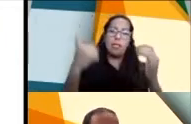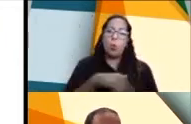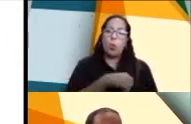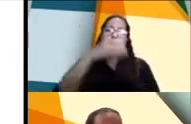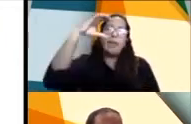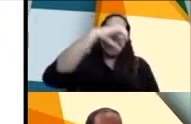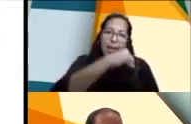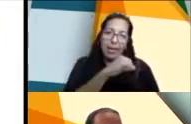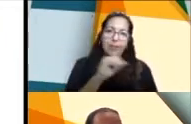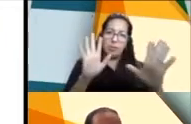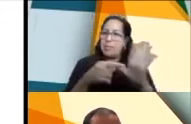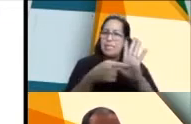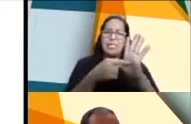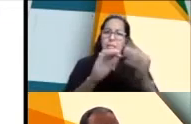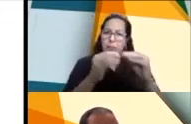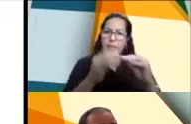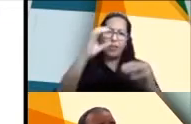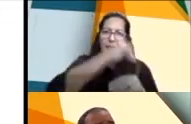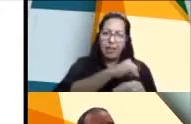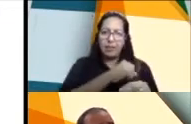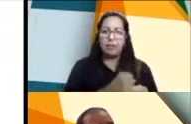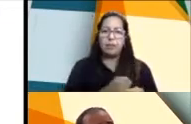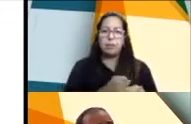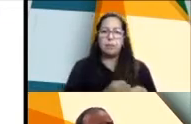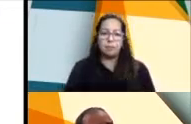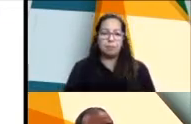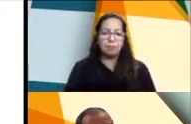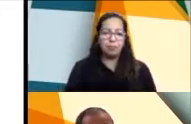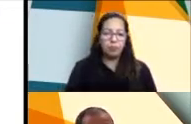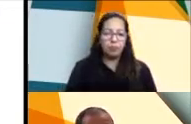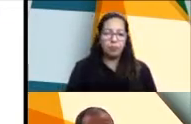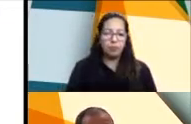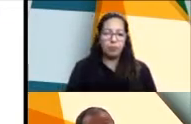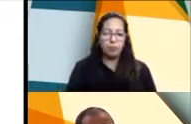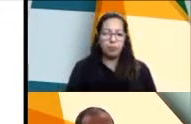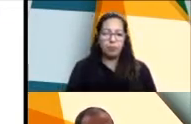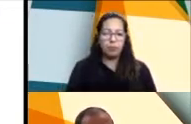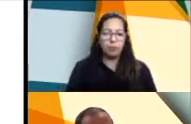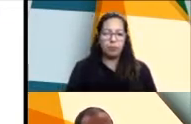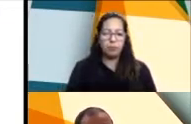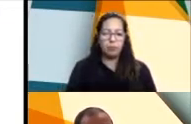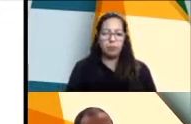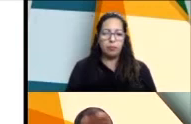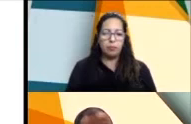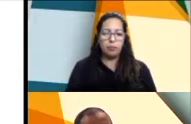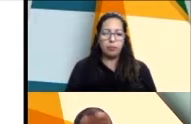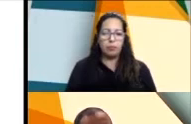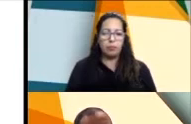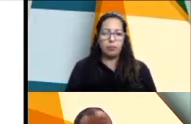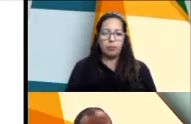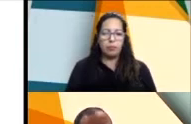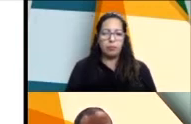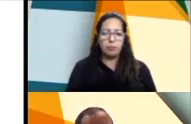that the Department of Housing understands that there are going to be certain subtasks that are